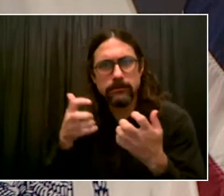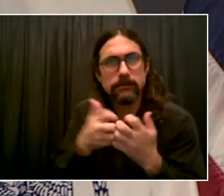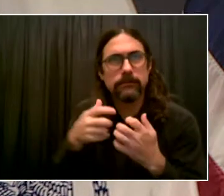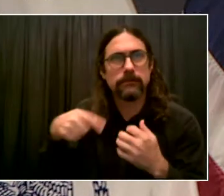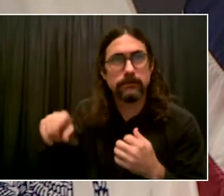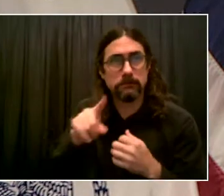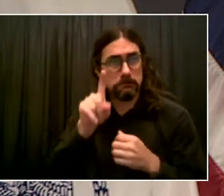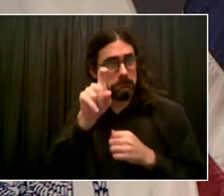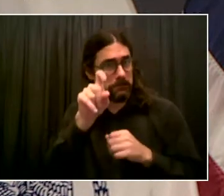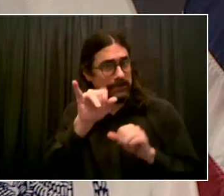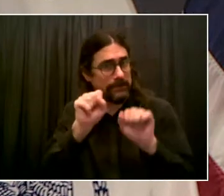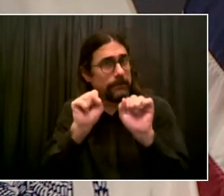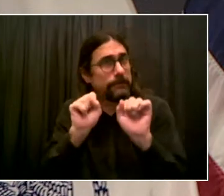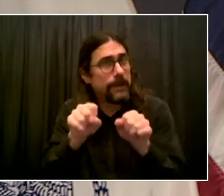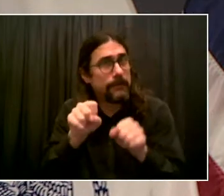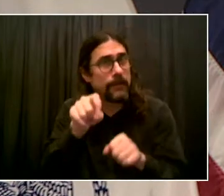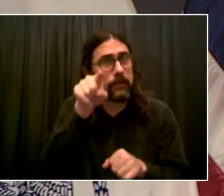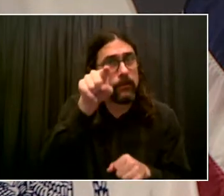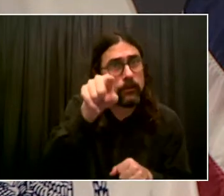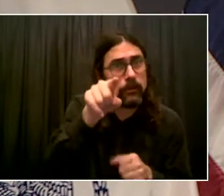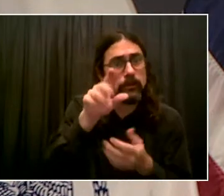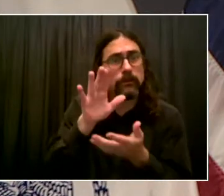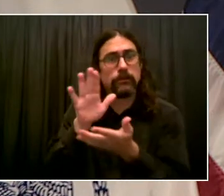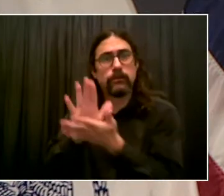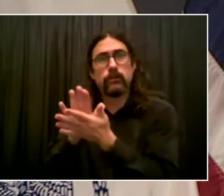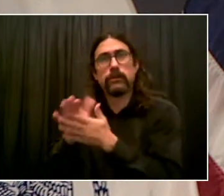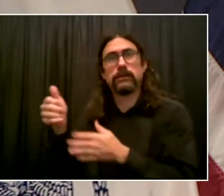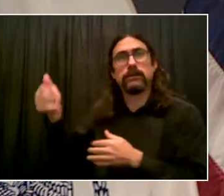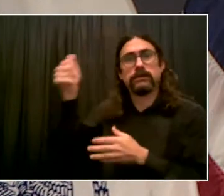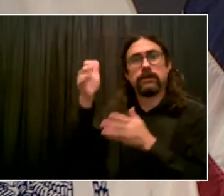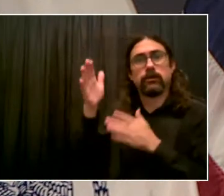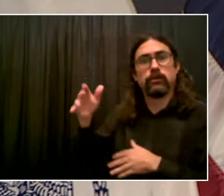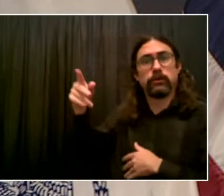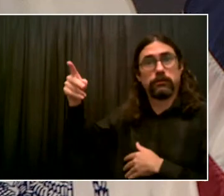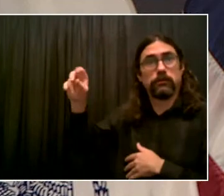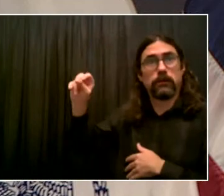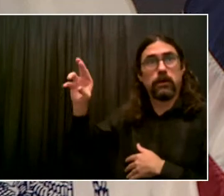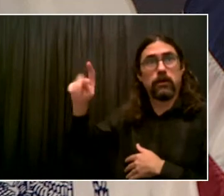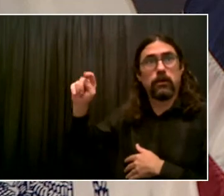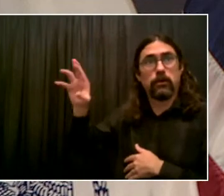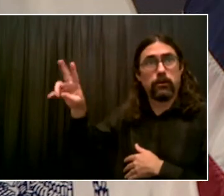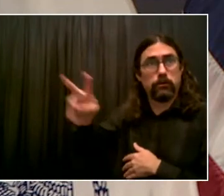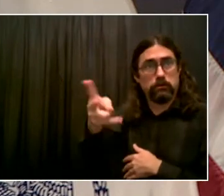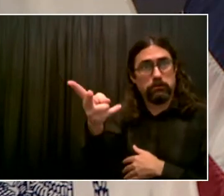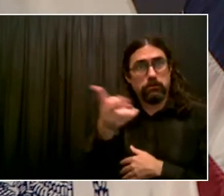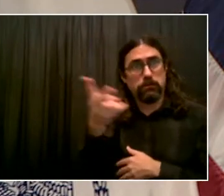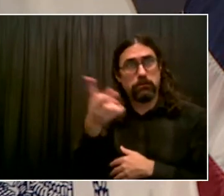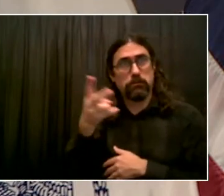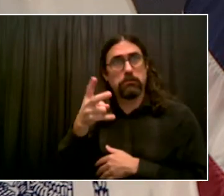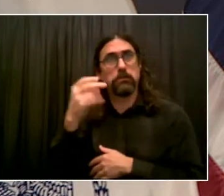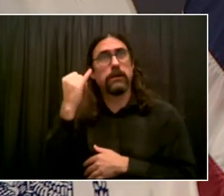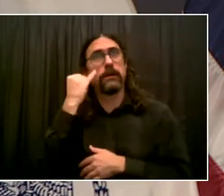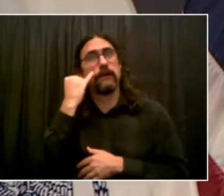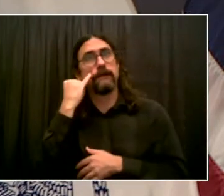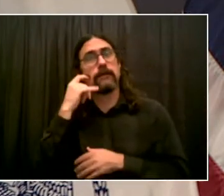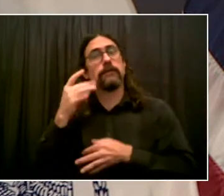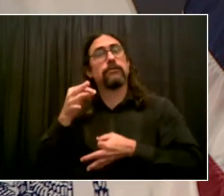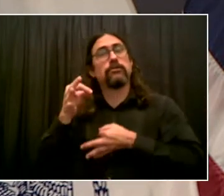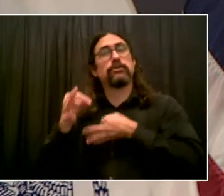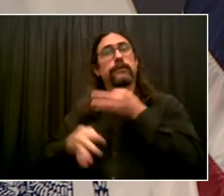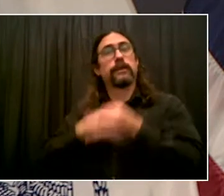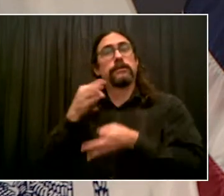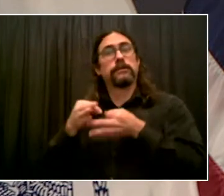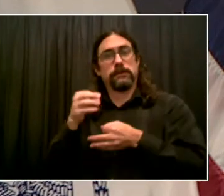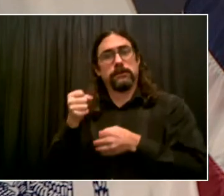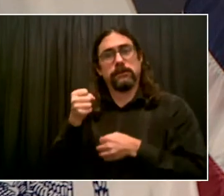when substitutes are brought into special needs classrooms, they speak the languages that the bilingual students need to learn. A